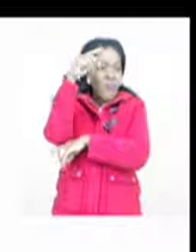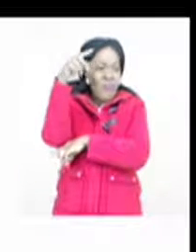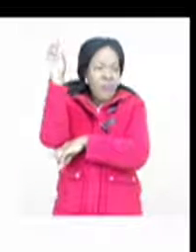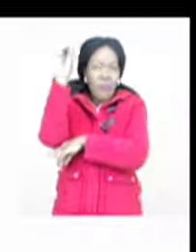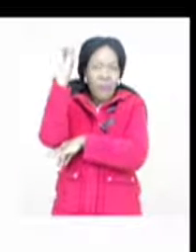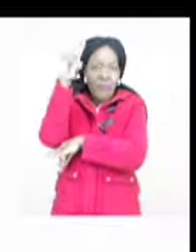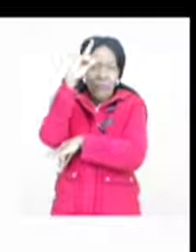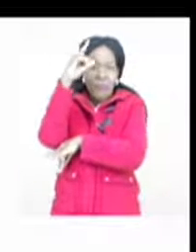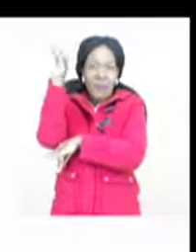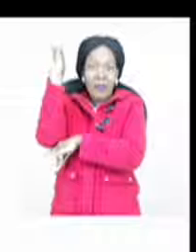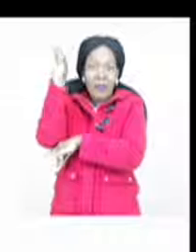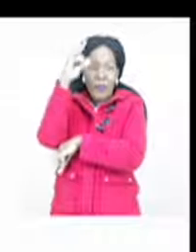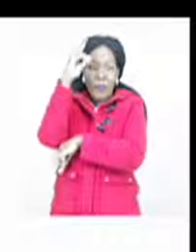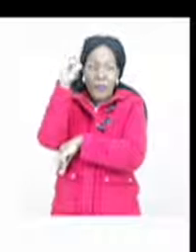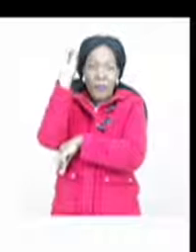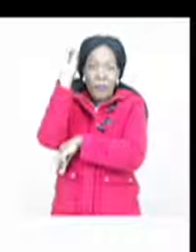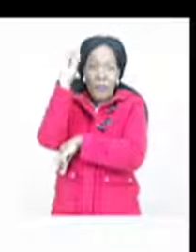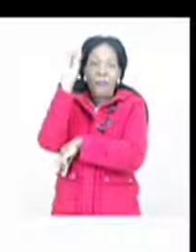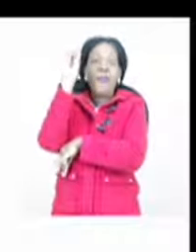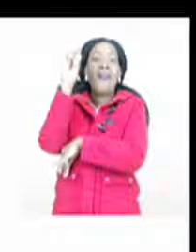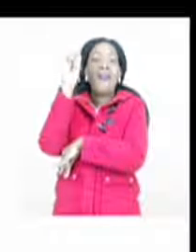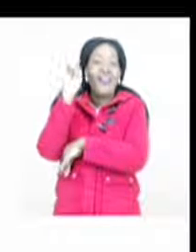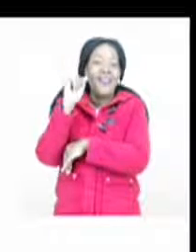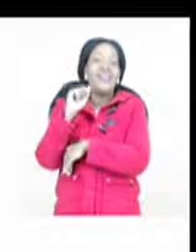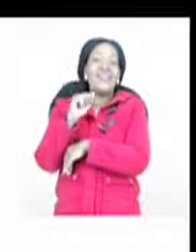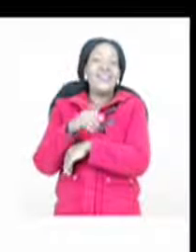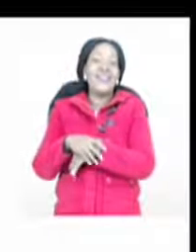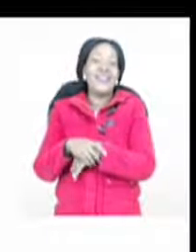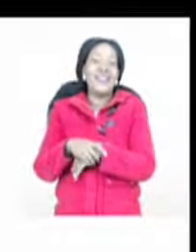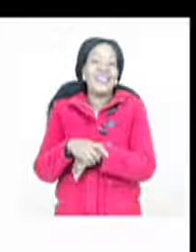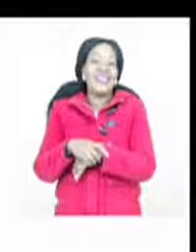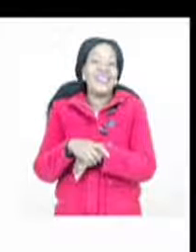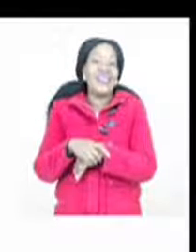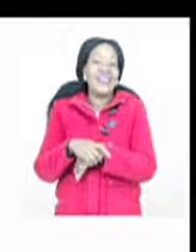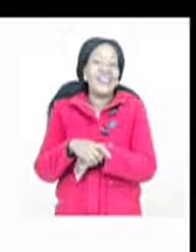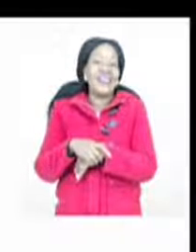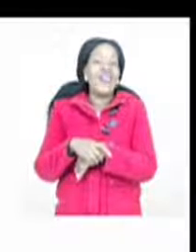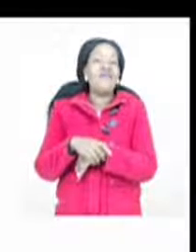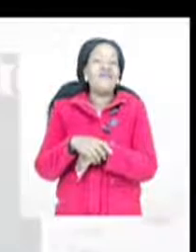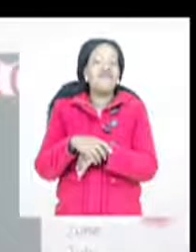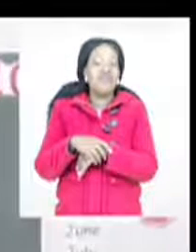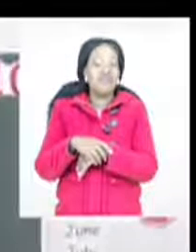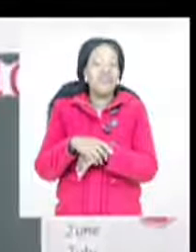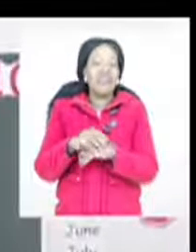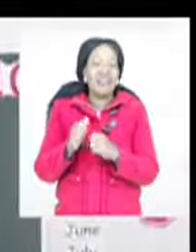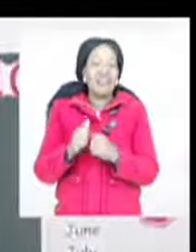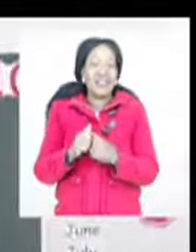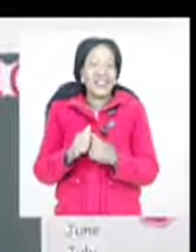a giraffe. Okay, so now let's explore this lesson a little bit.